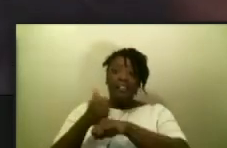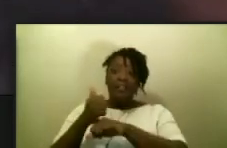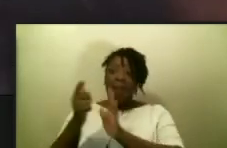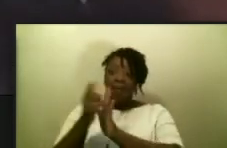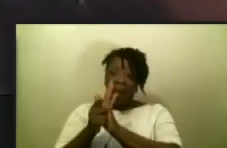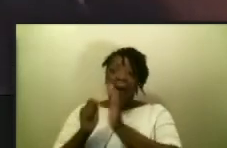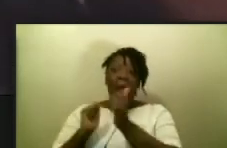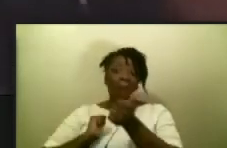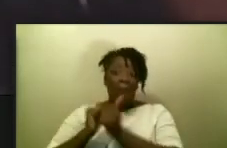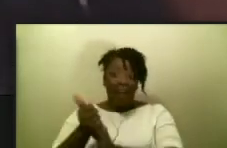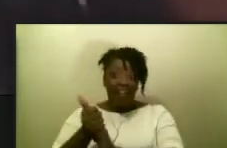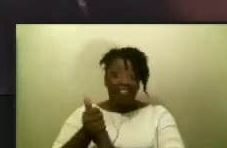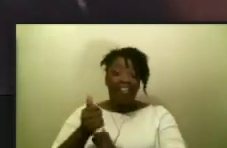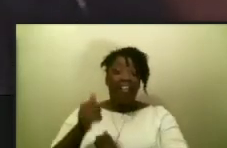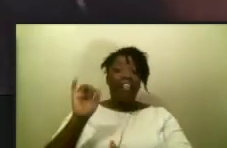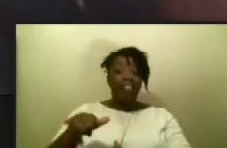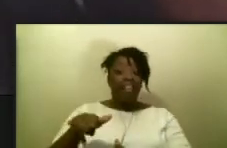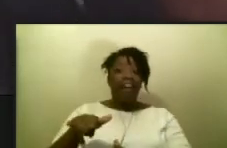In that bill,